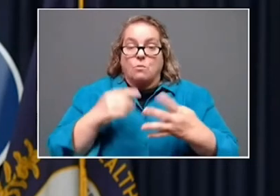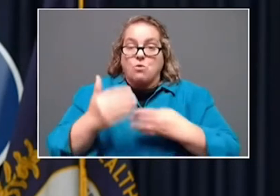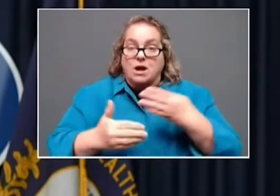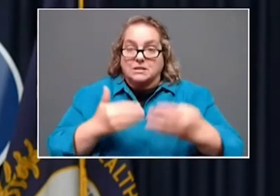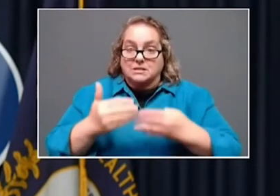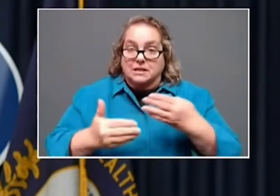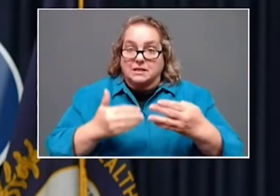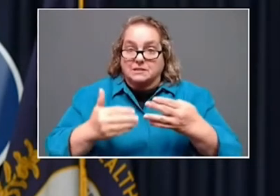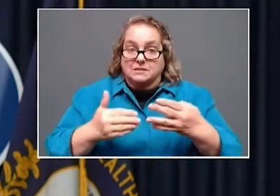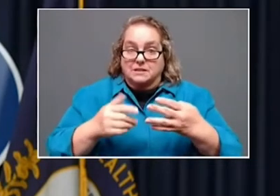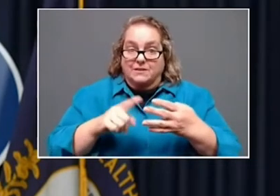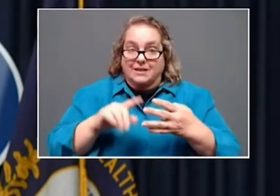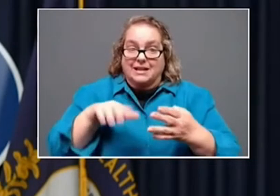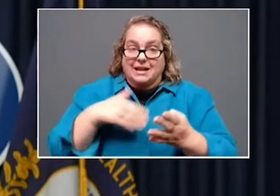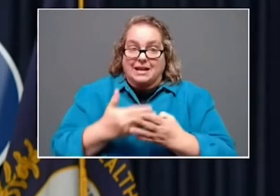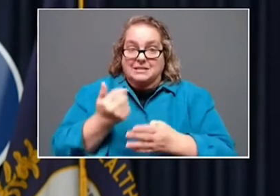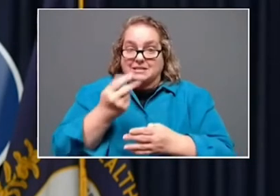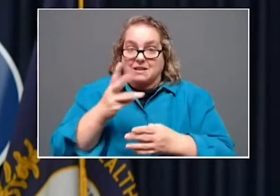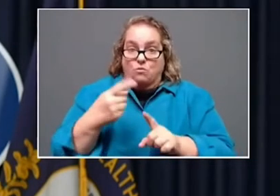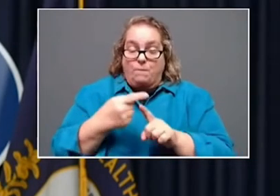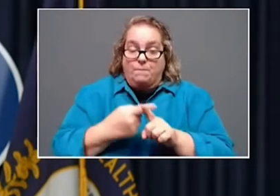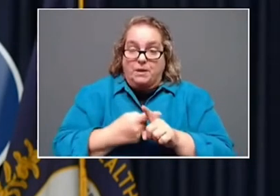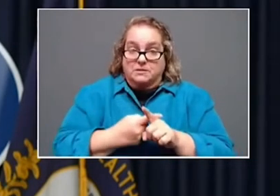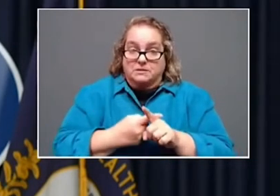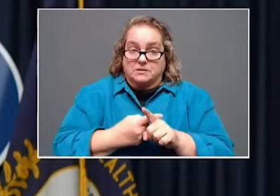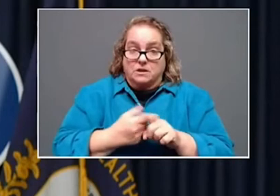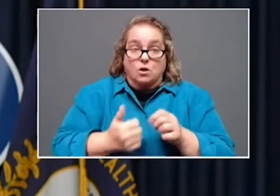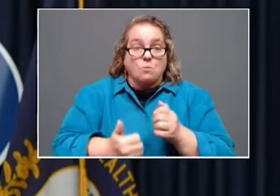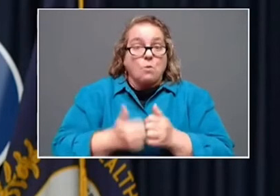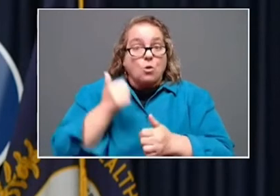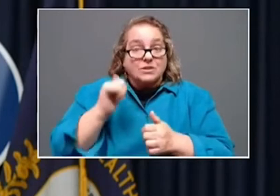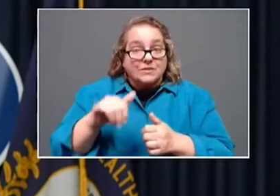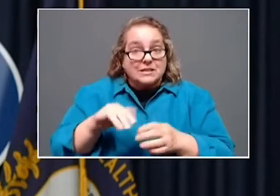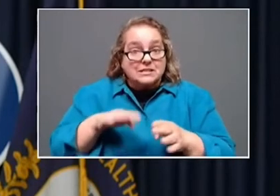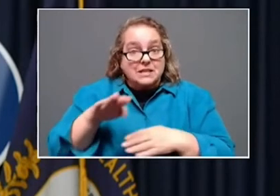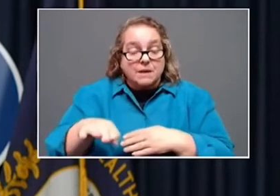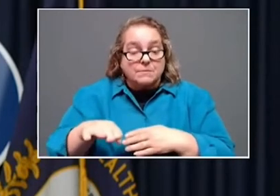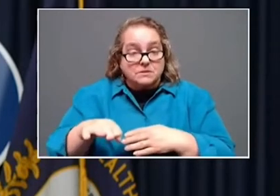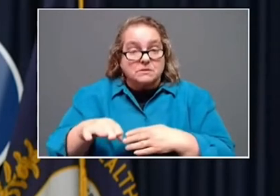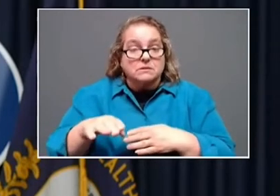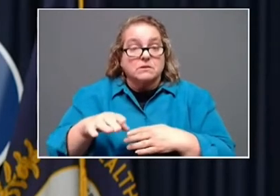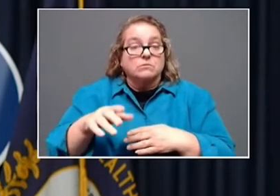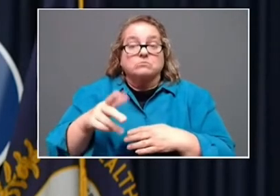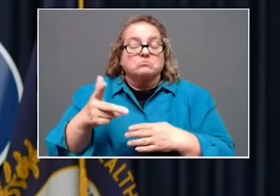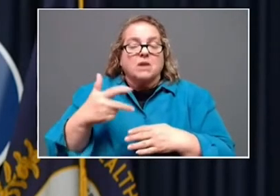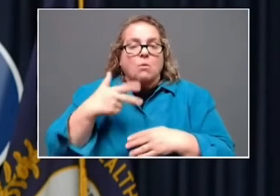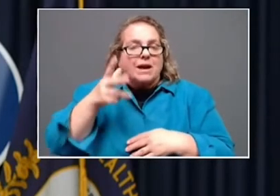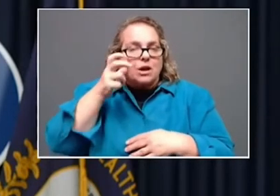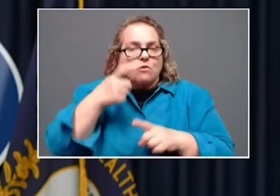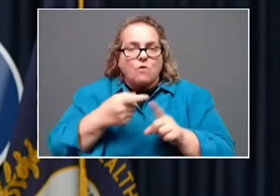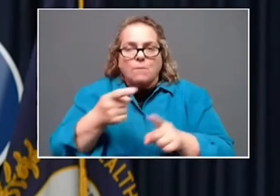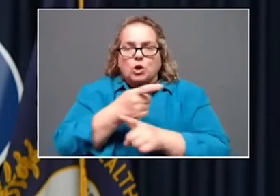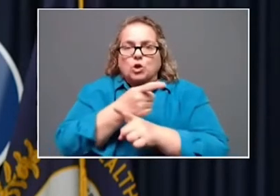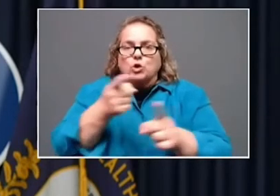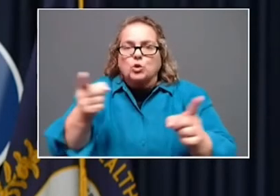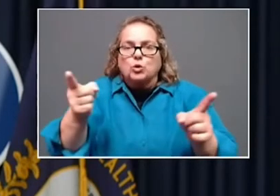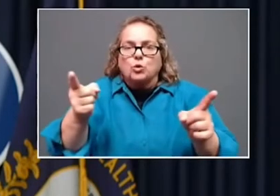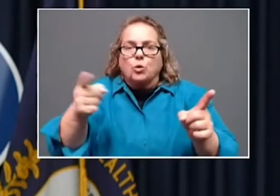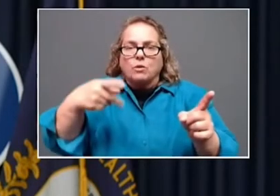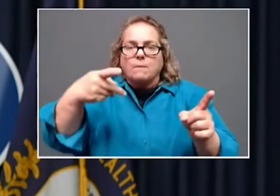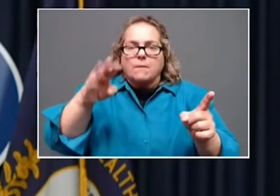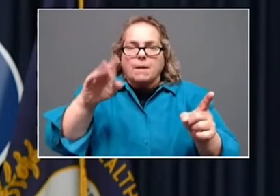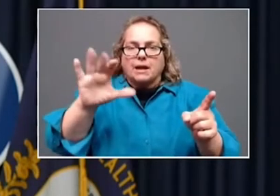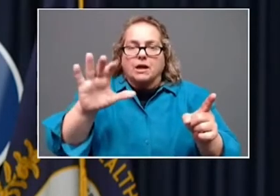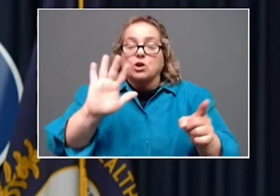over the next several months. Most of these steps are about hearing from you, the public, so that your voice